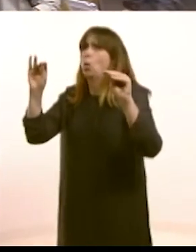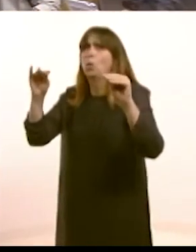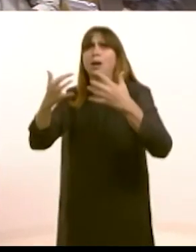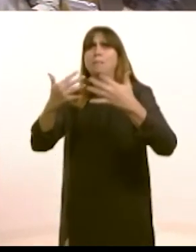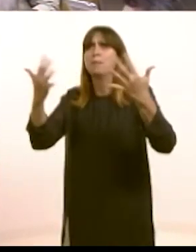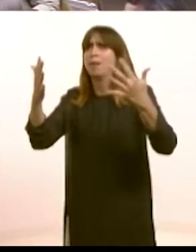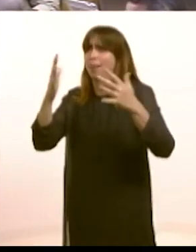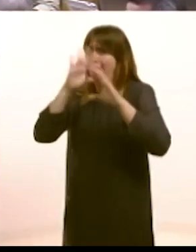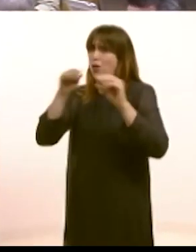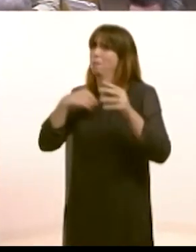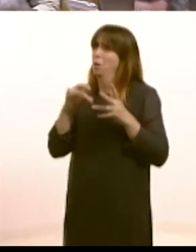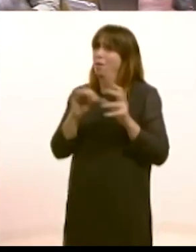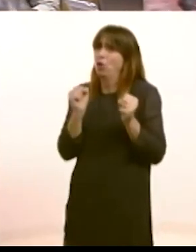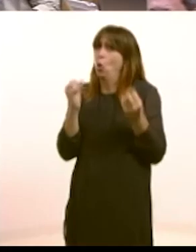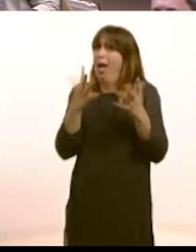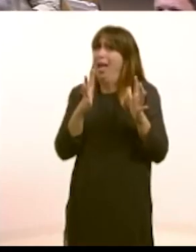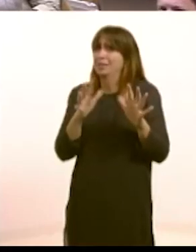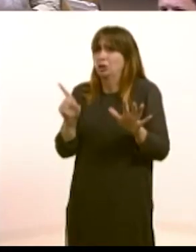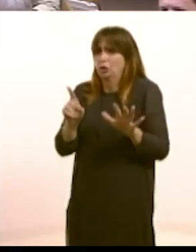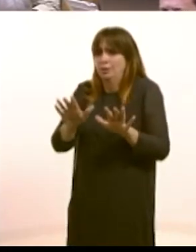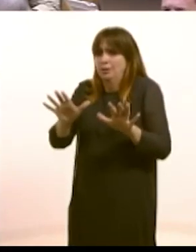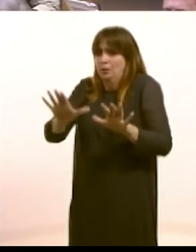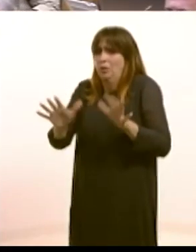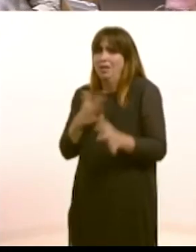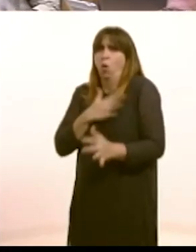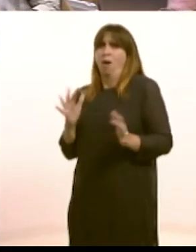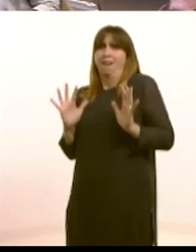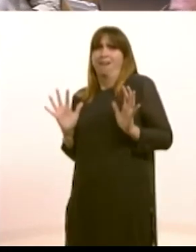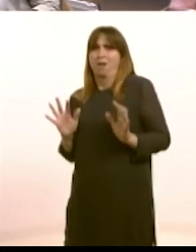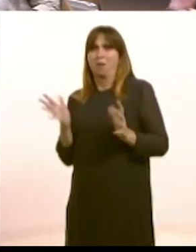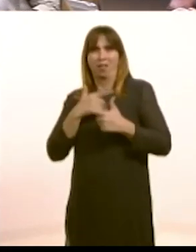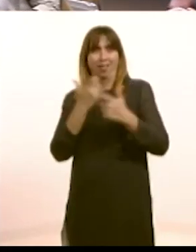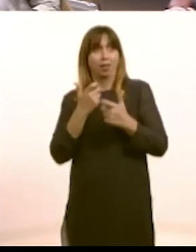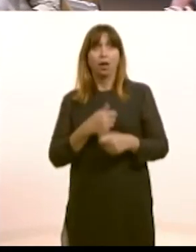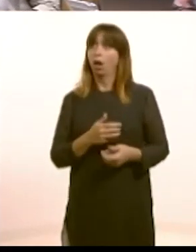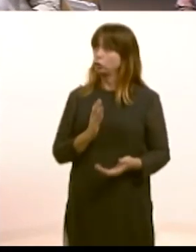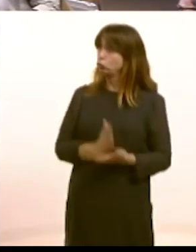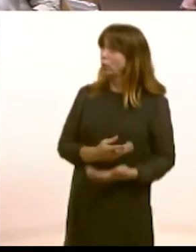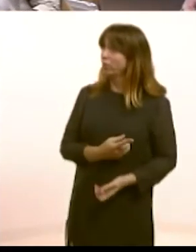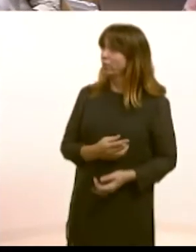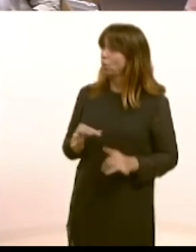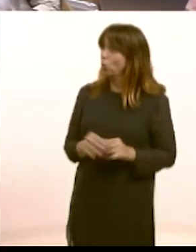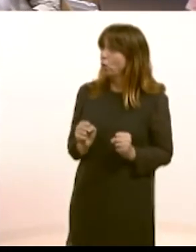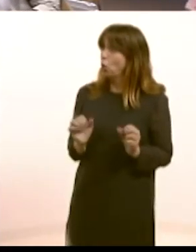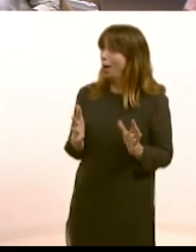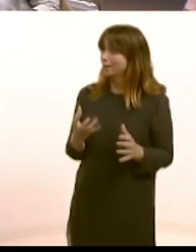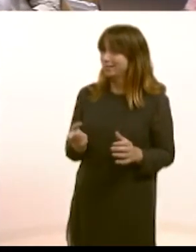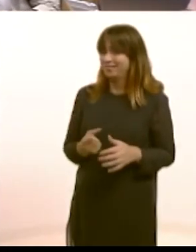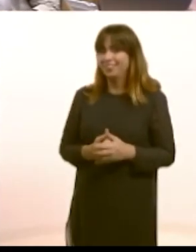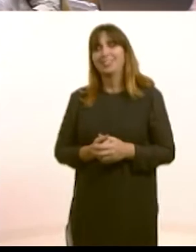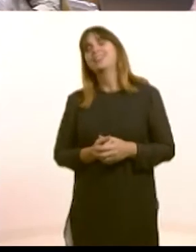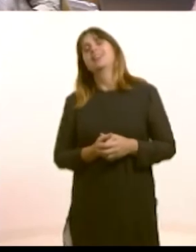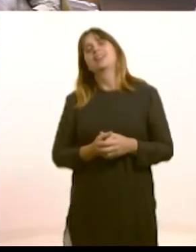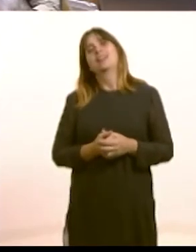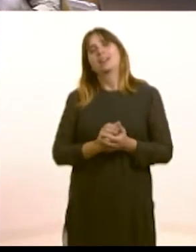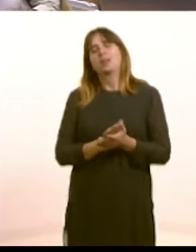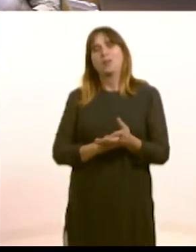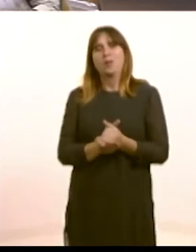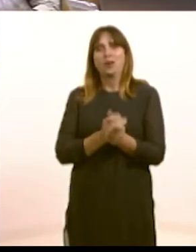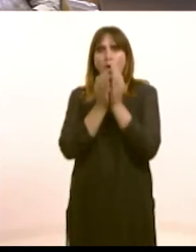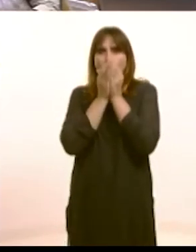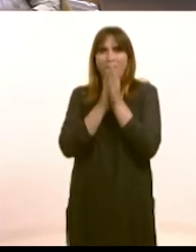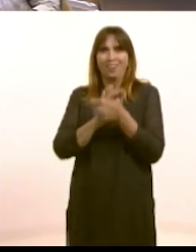In Wales, 50% of people, she does, 50%